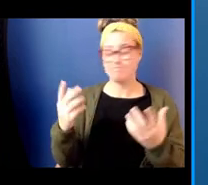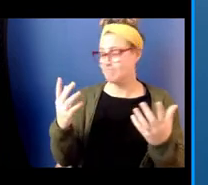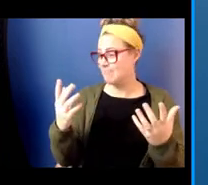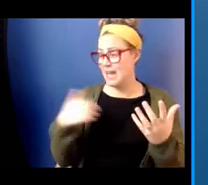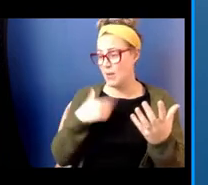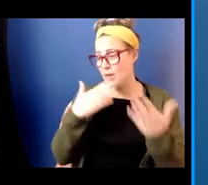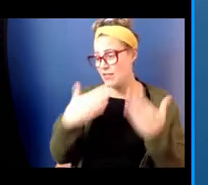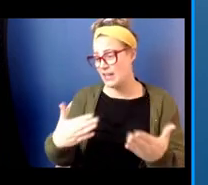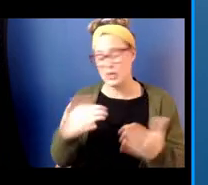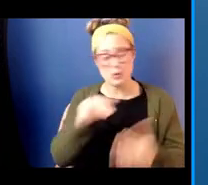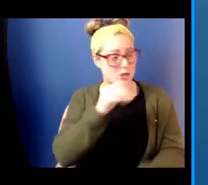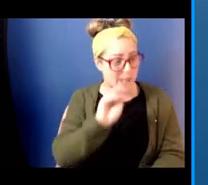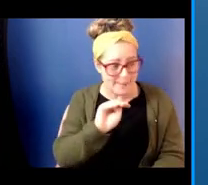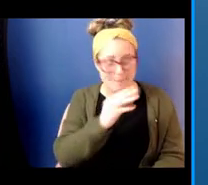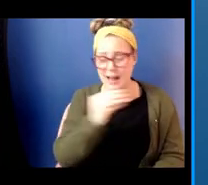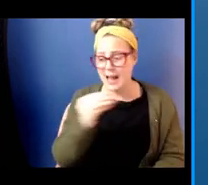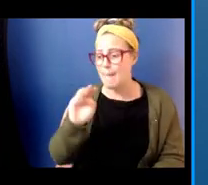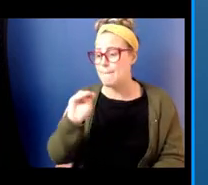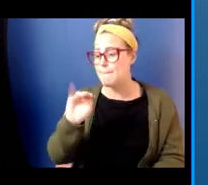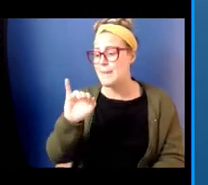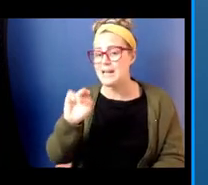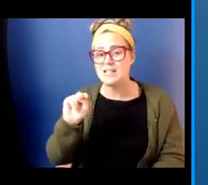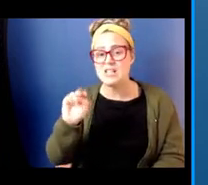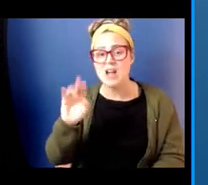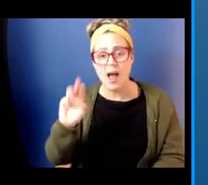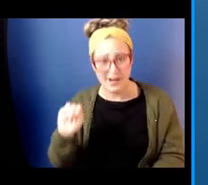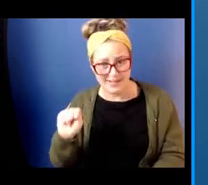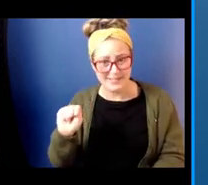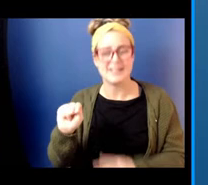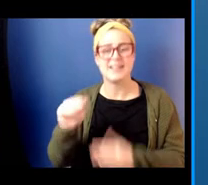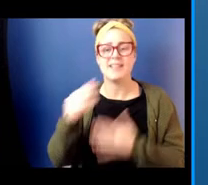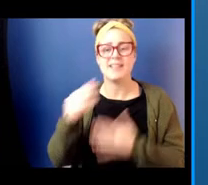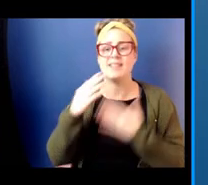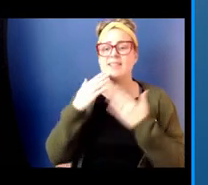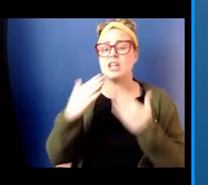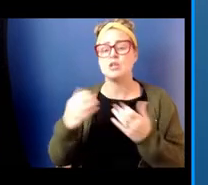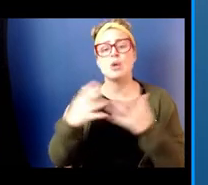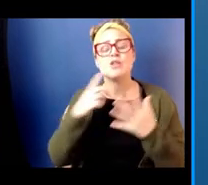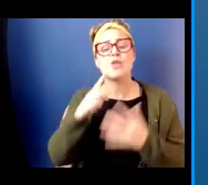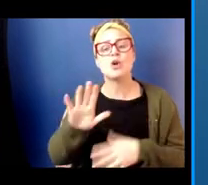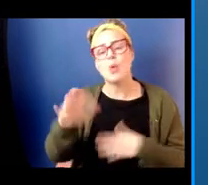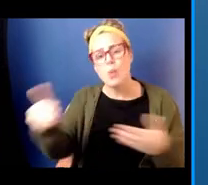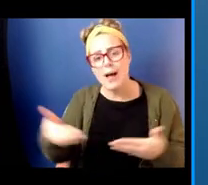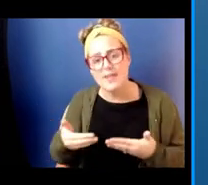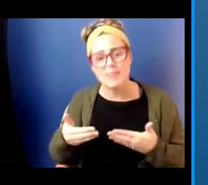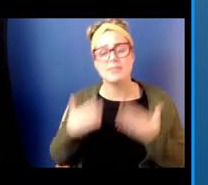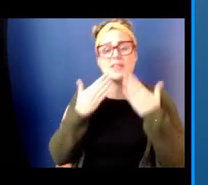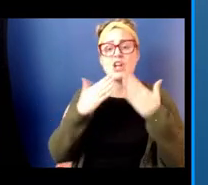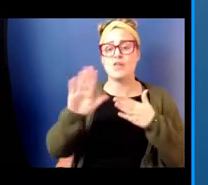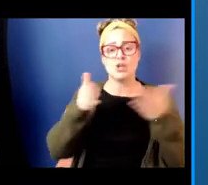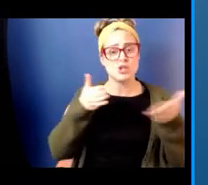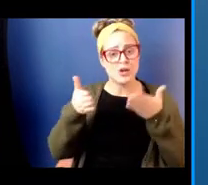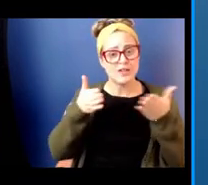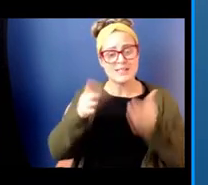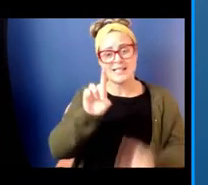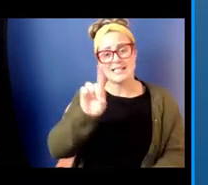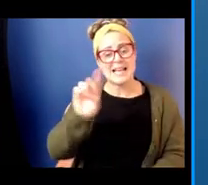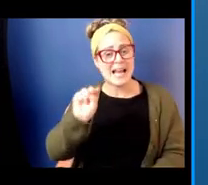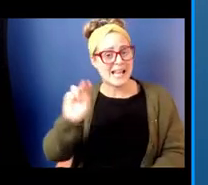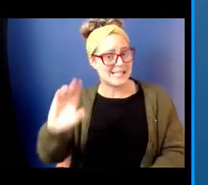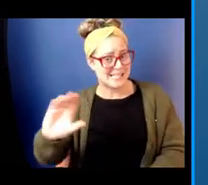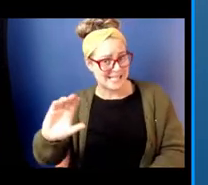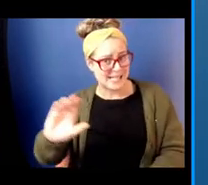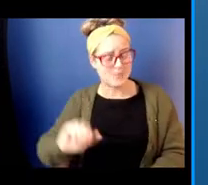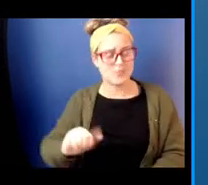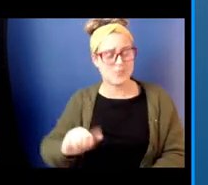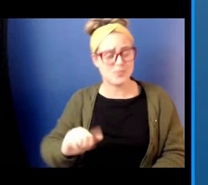them for their warm welcome I want to thank them for their service to the DNC we all owe a big debt of gratitude